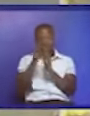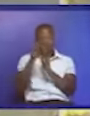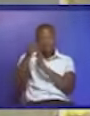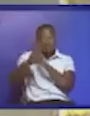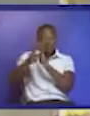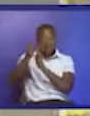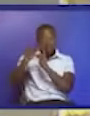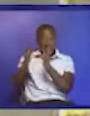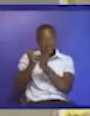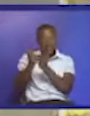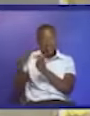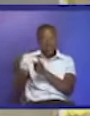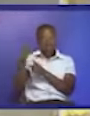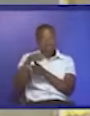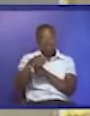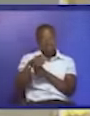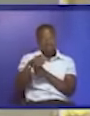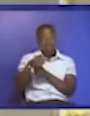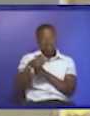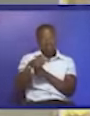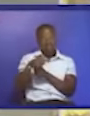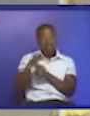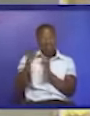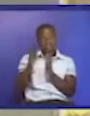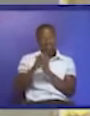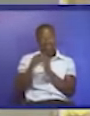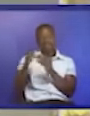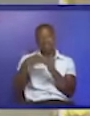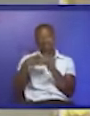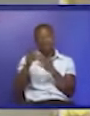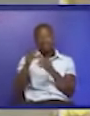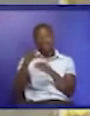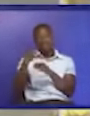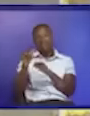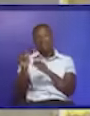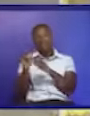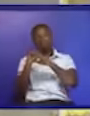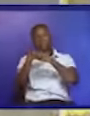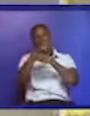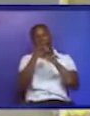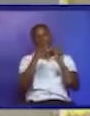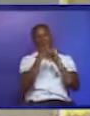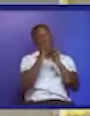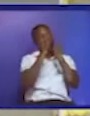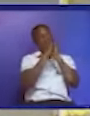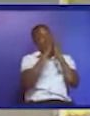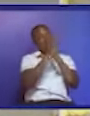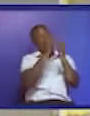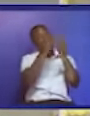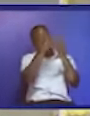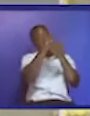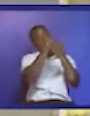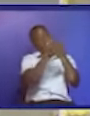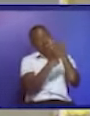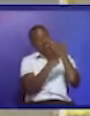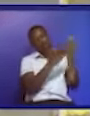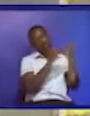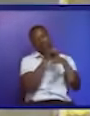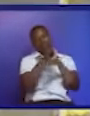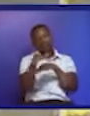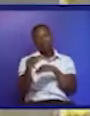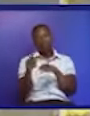this ministry, please send a link for people so that they can send in their prayer request. By the privilege of God's